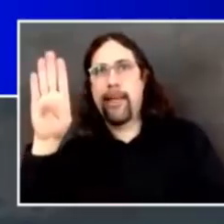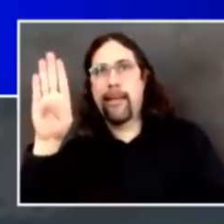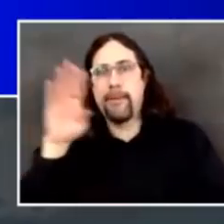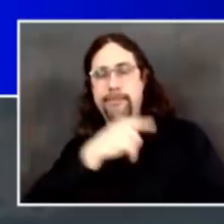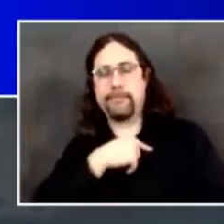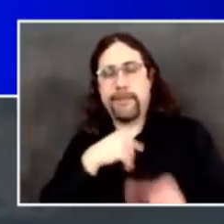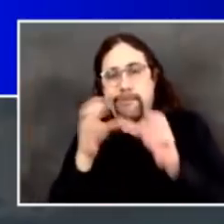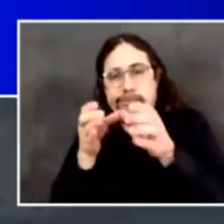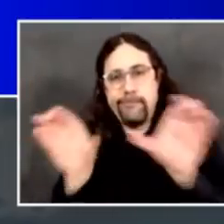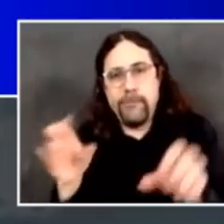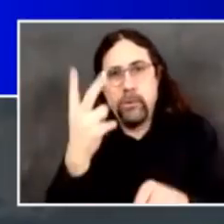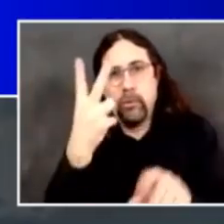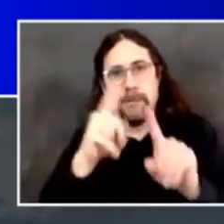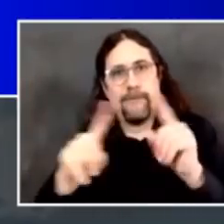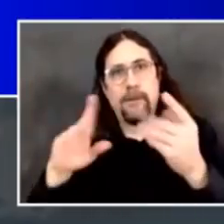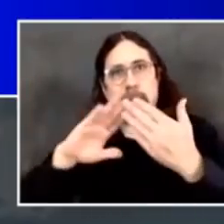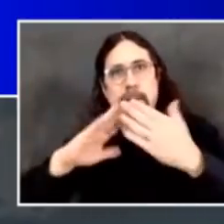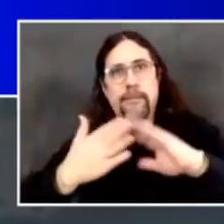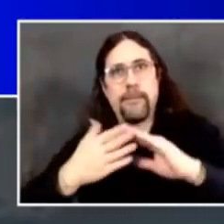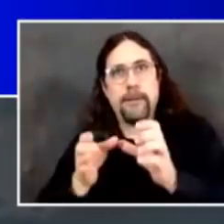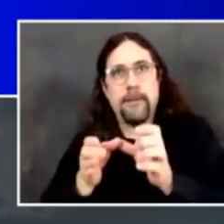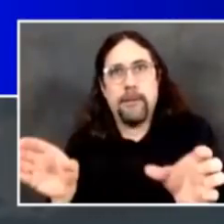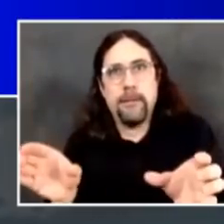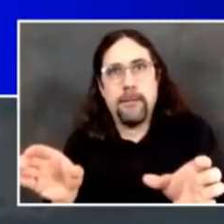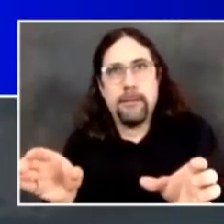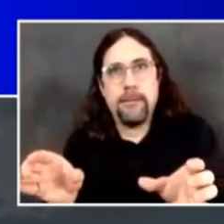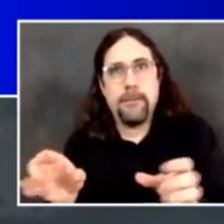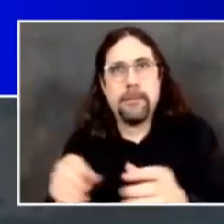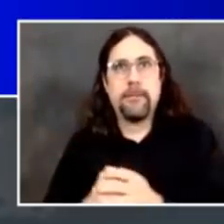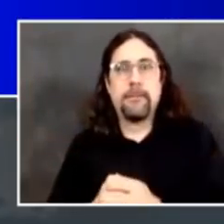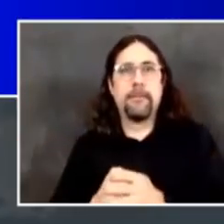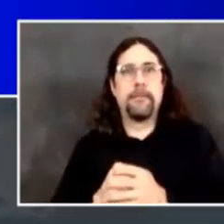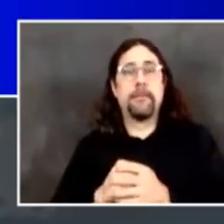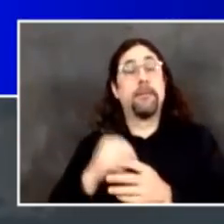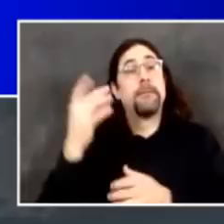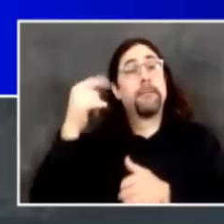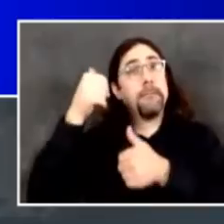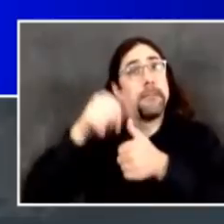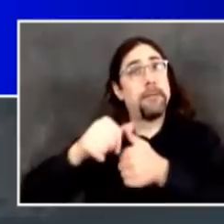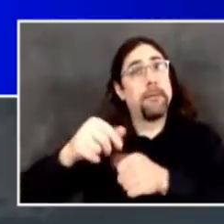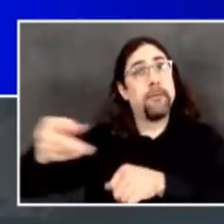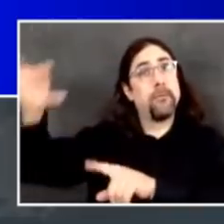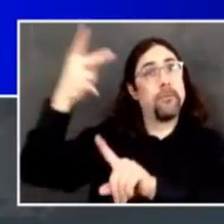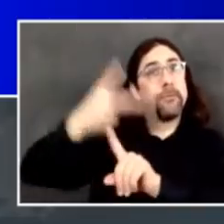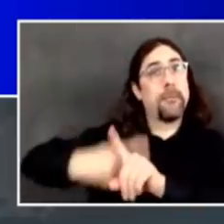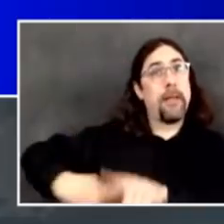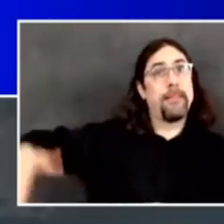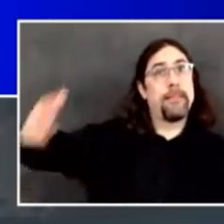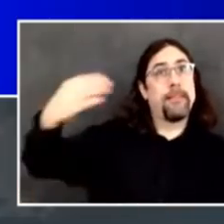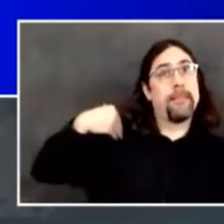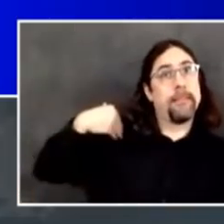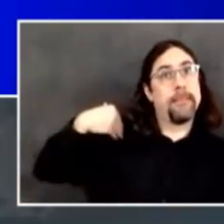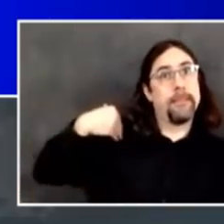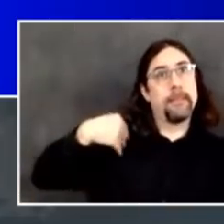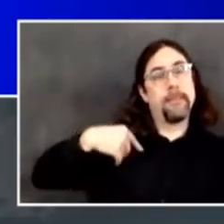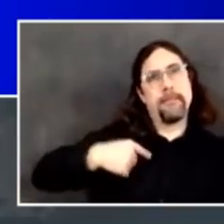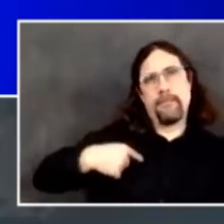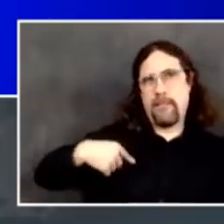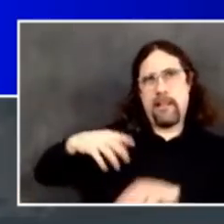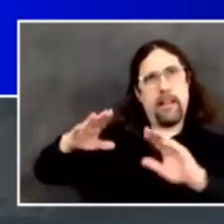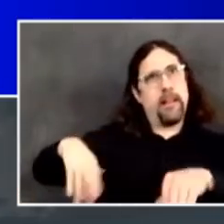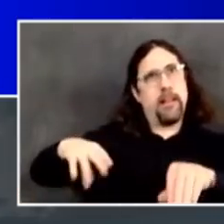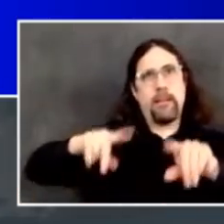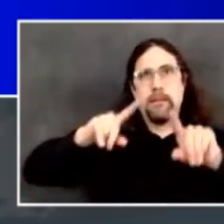January, February, pleading with the federal government just to let us do tests in New York City to begin with, and how long it took.